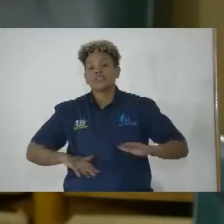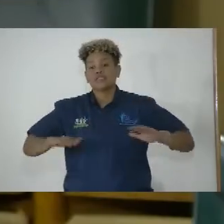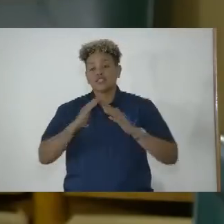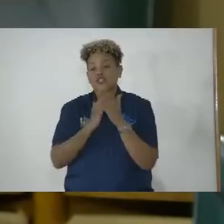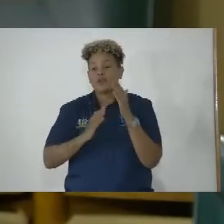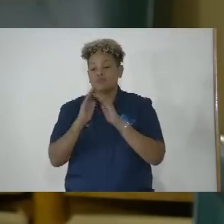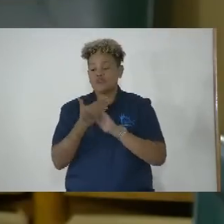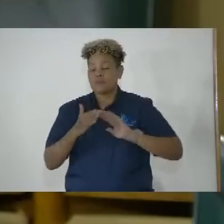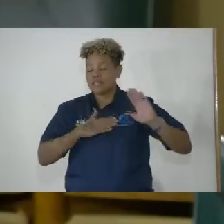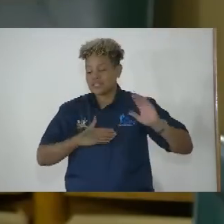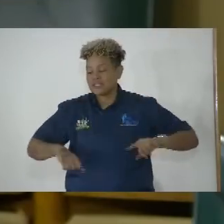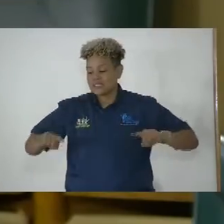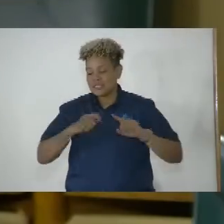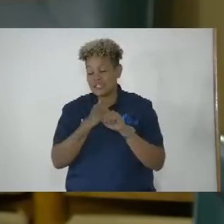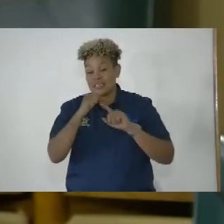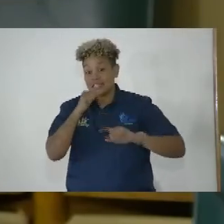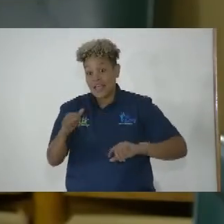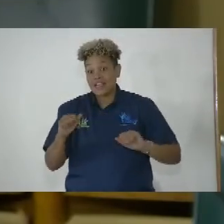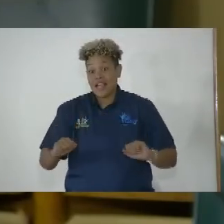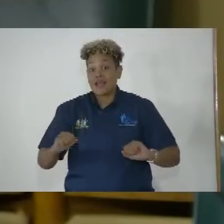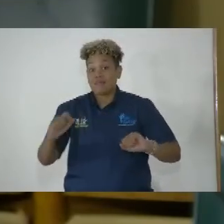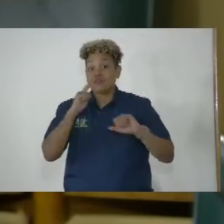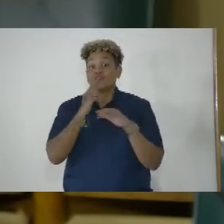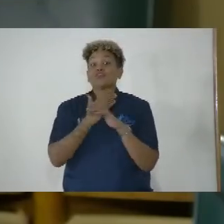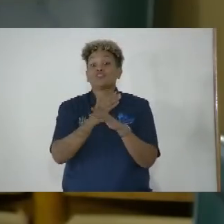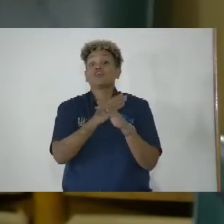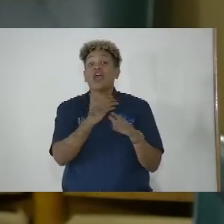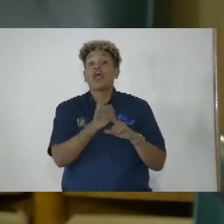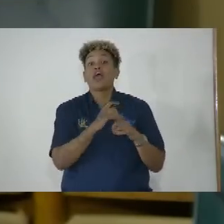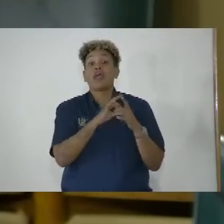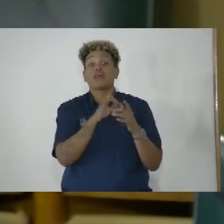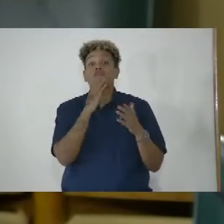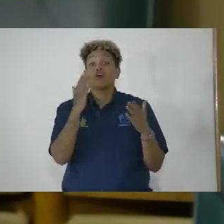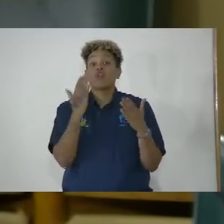Jamaican citizens, to not be able to share in the